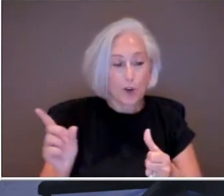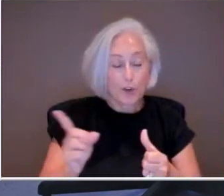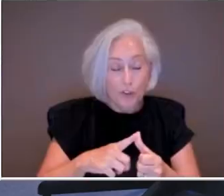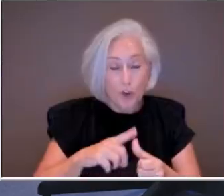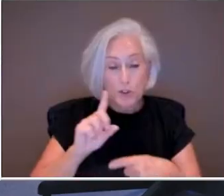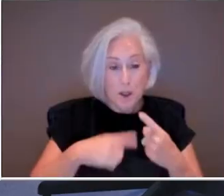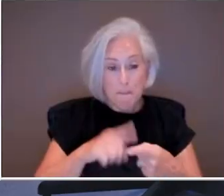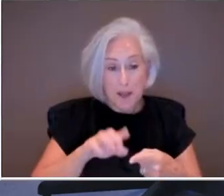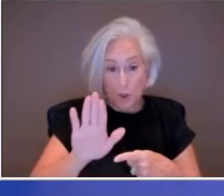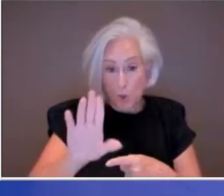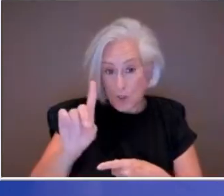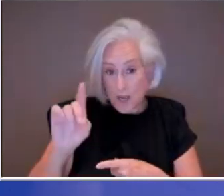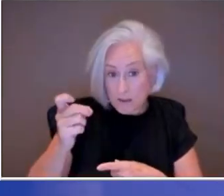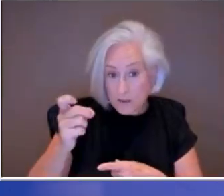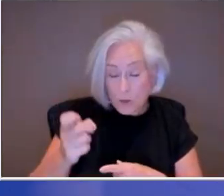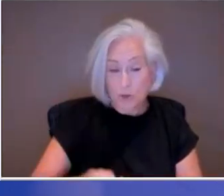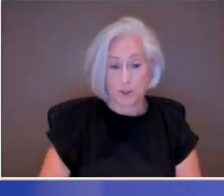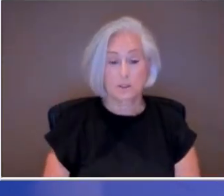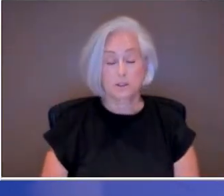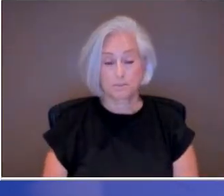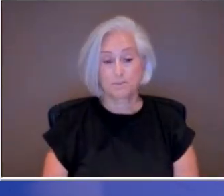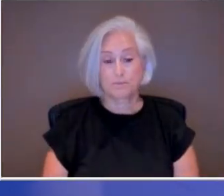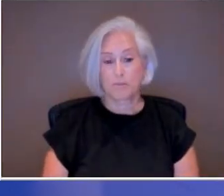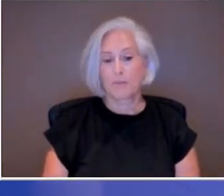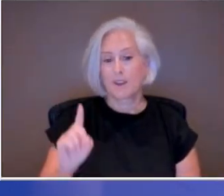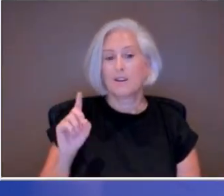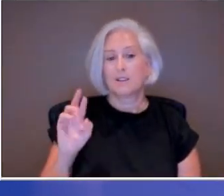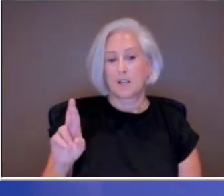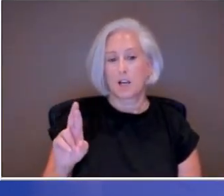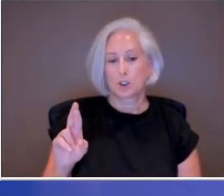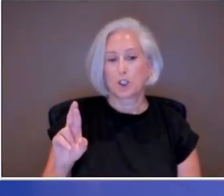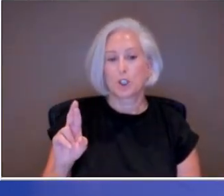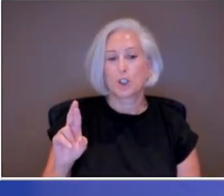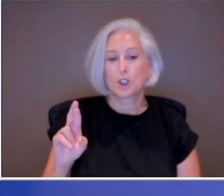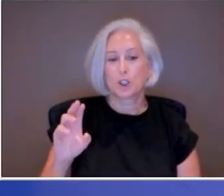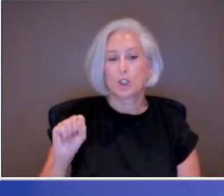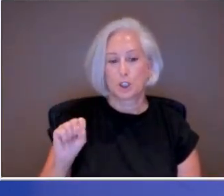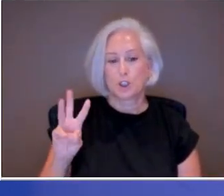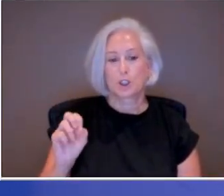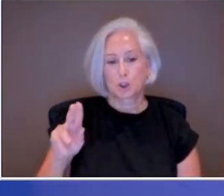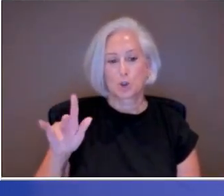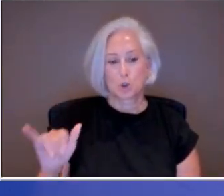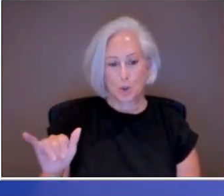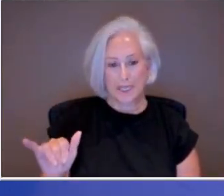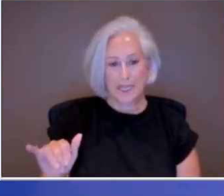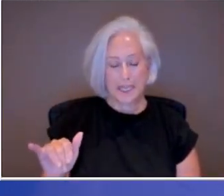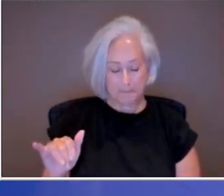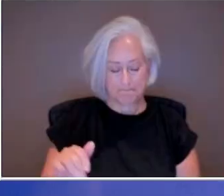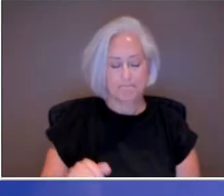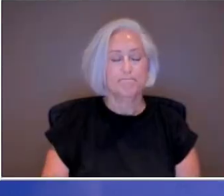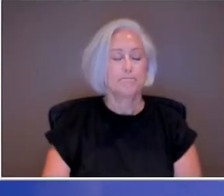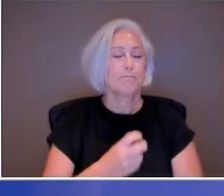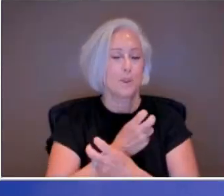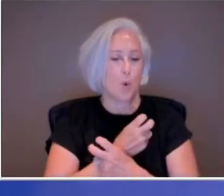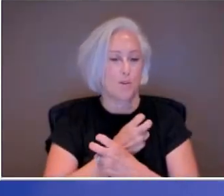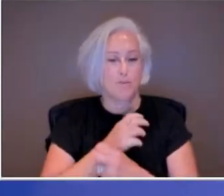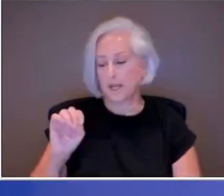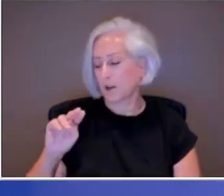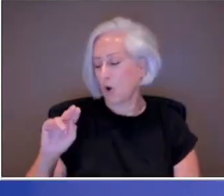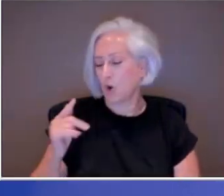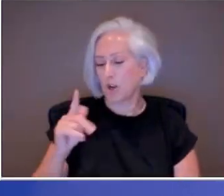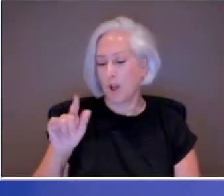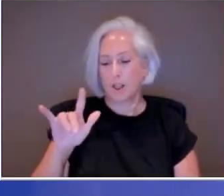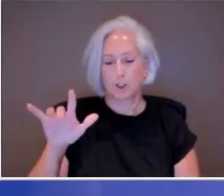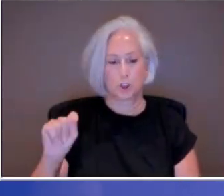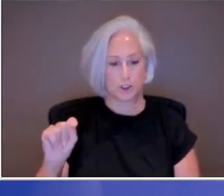diagnosis? Yeah, it was actually Dr. Sweeney, the orthopedic oncologist. Dr. Paul had